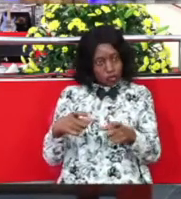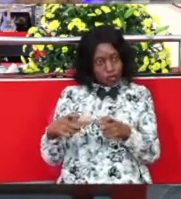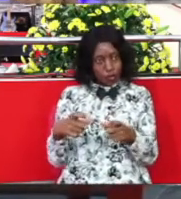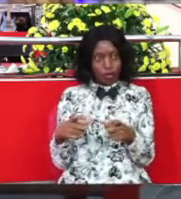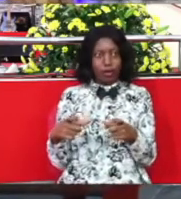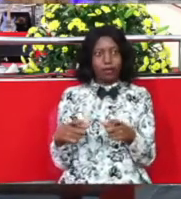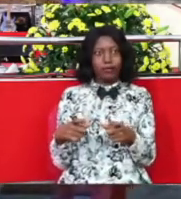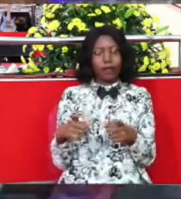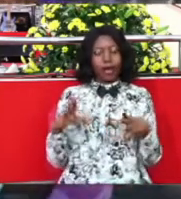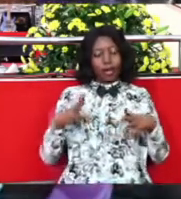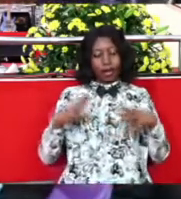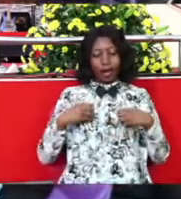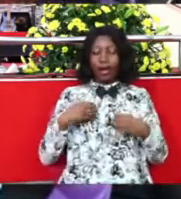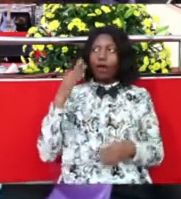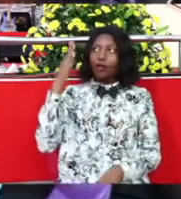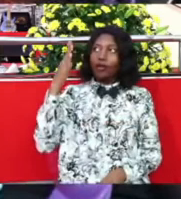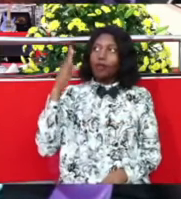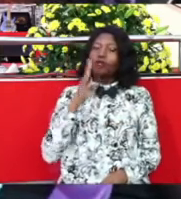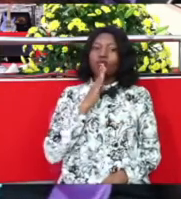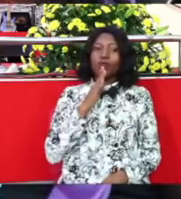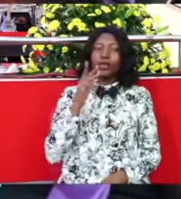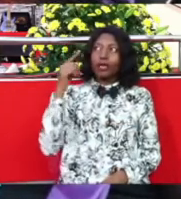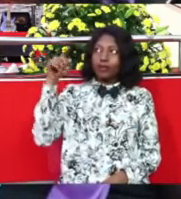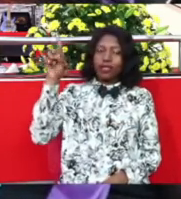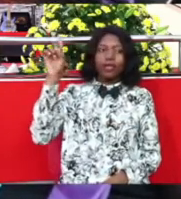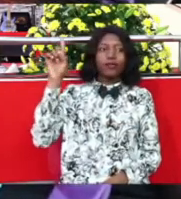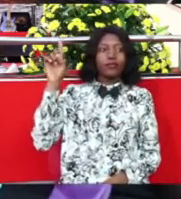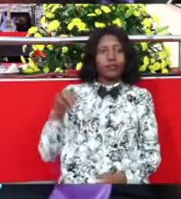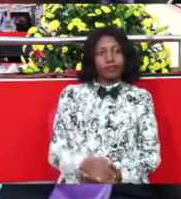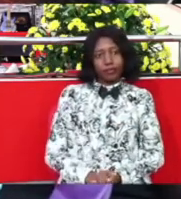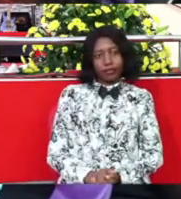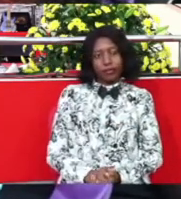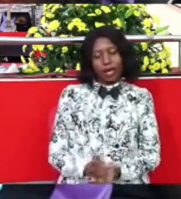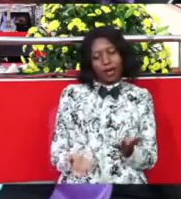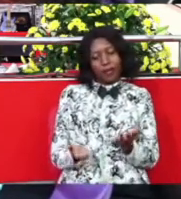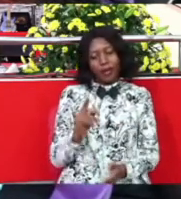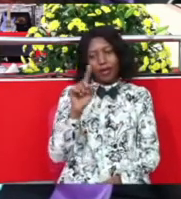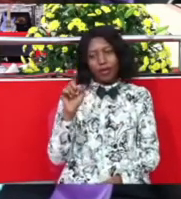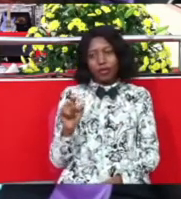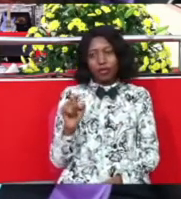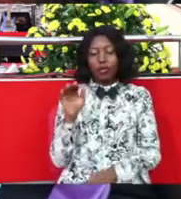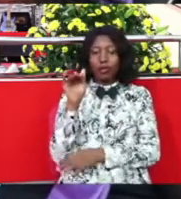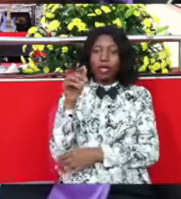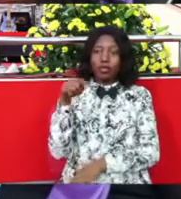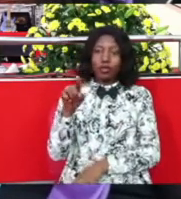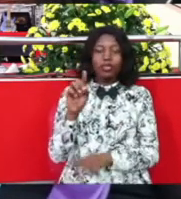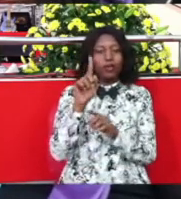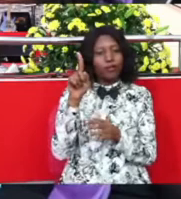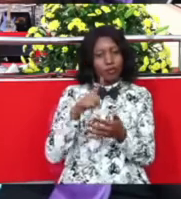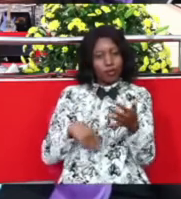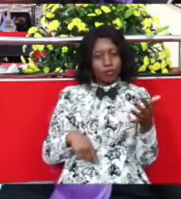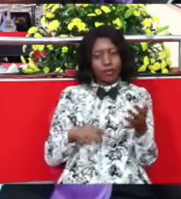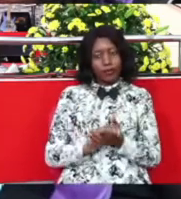he is. Ili awe yeye aliye. The question that maybe we need to ask ourselves this morning. Swali tunavyopasa